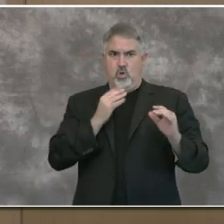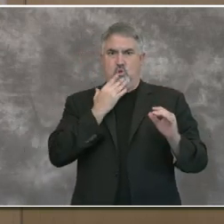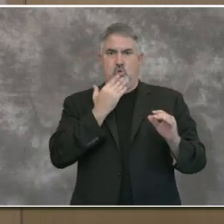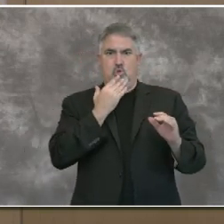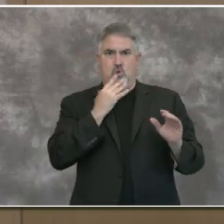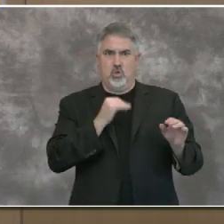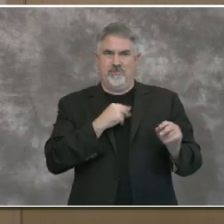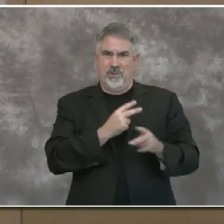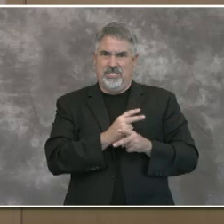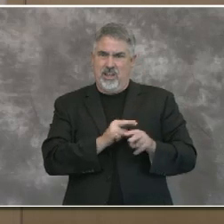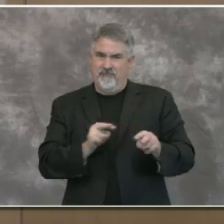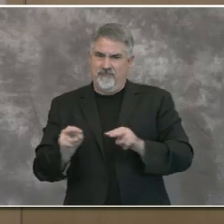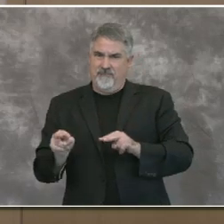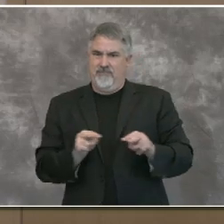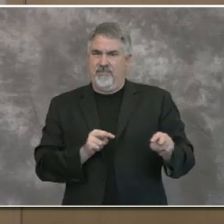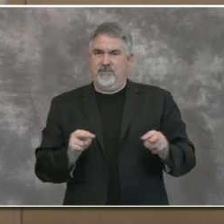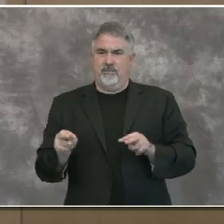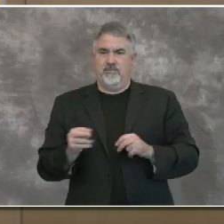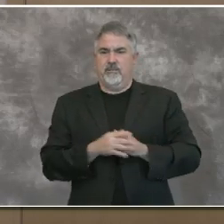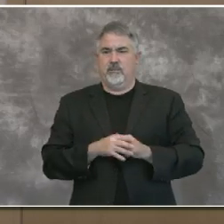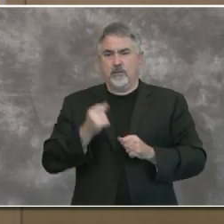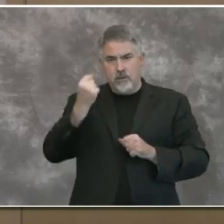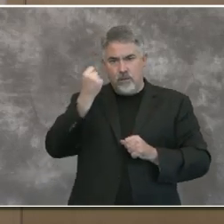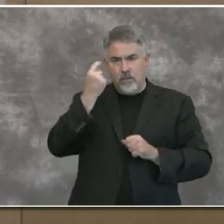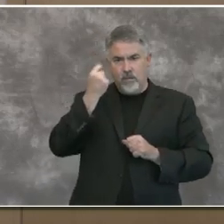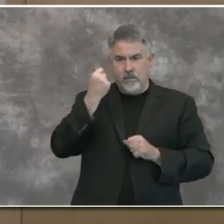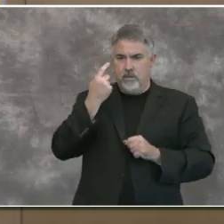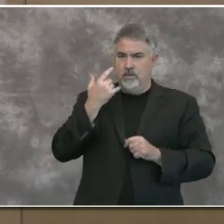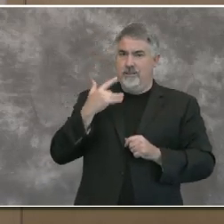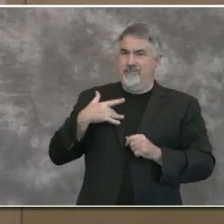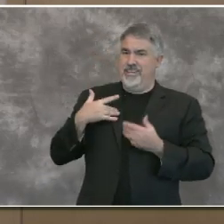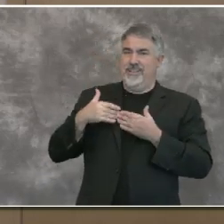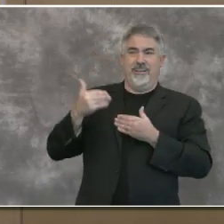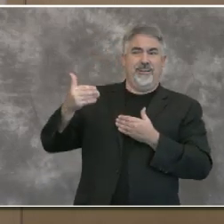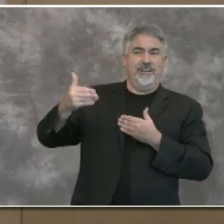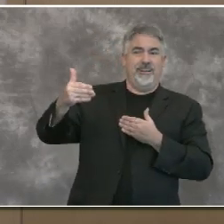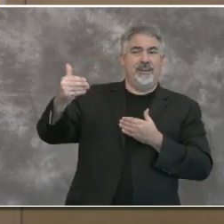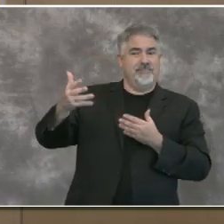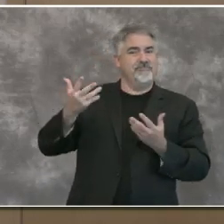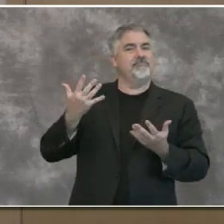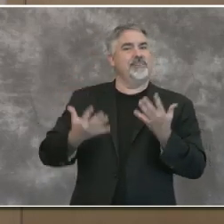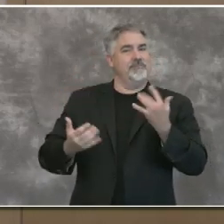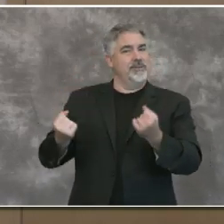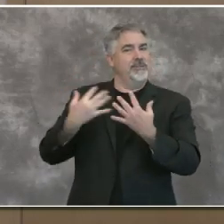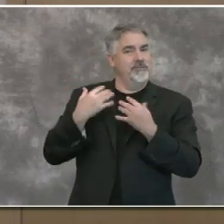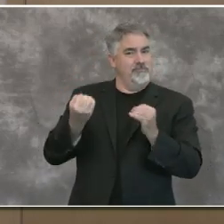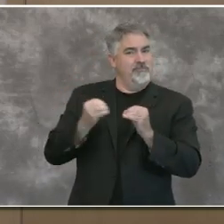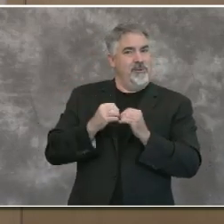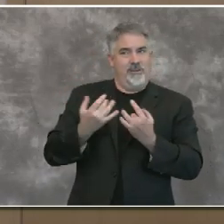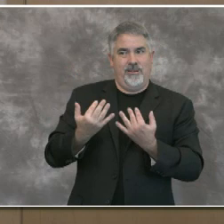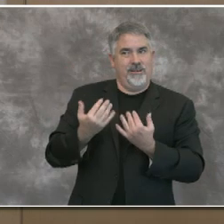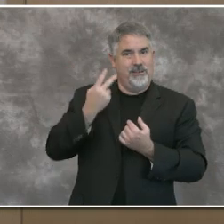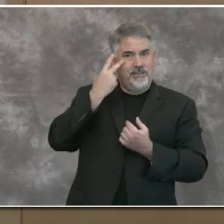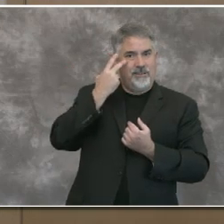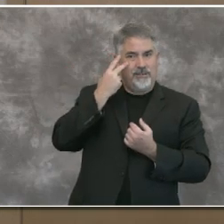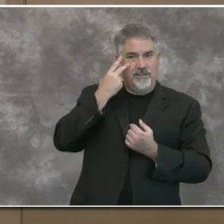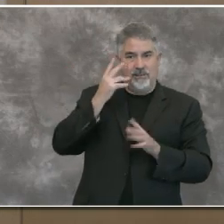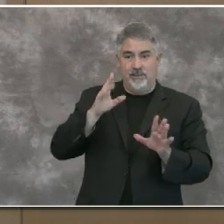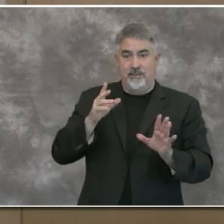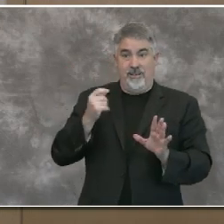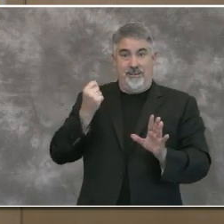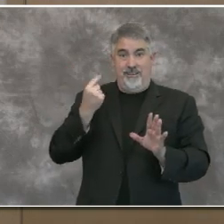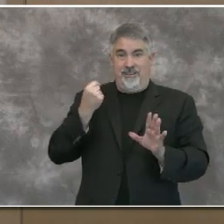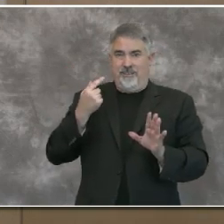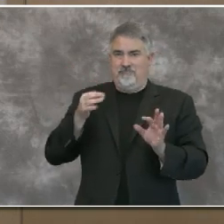like with the anticipation of the surge of COVID-19 patients. But on the flip side, because we have